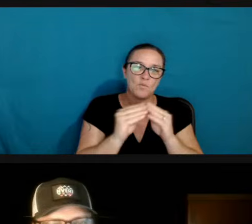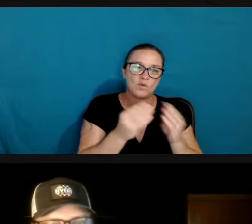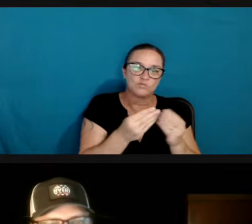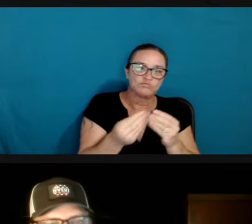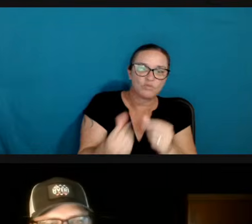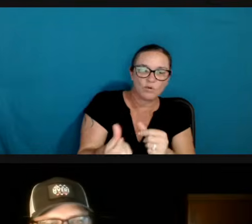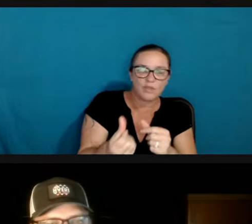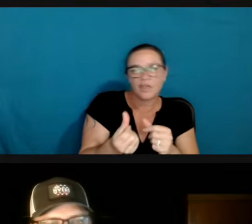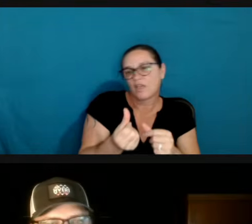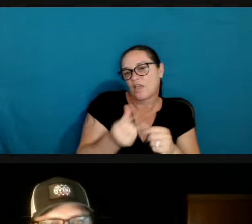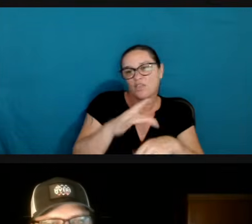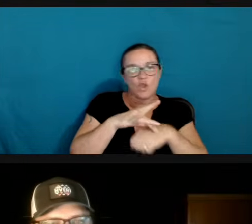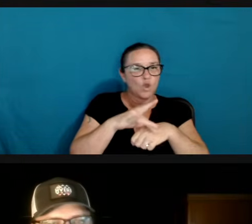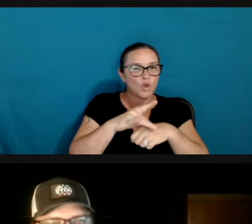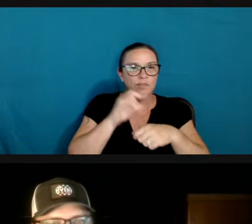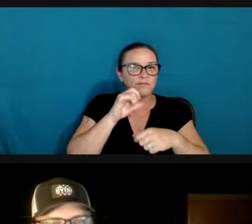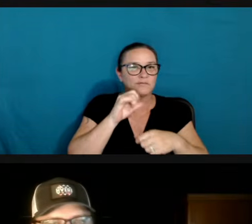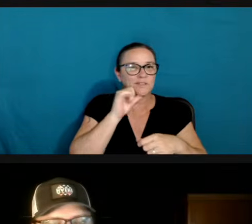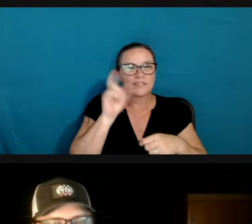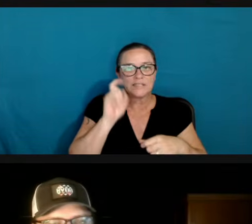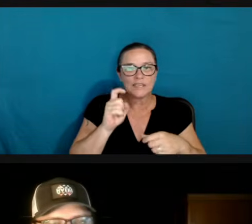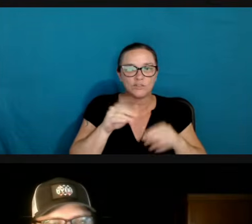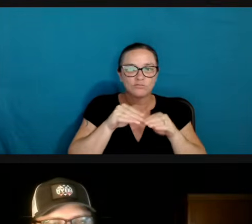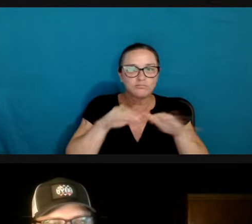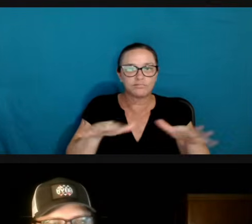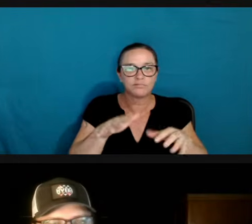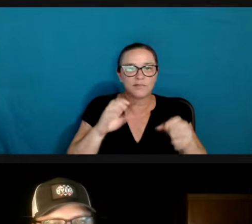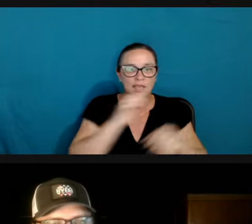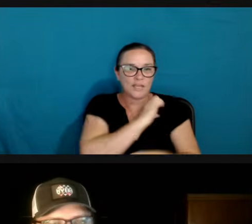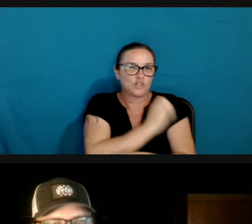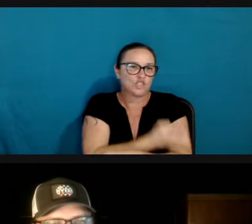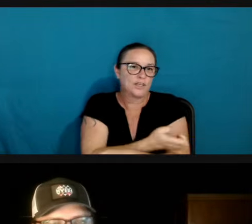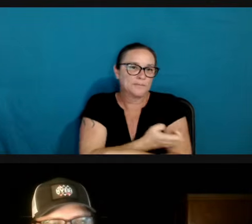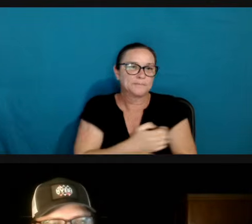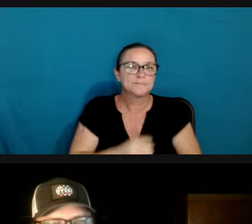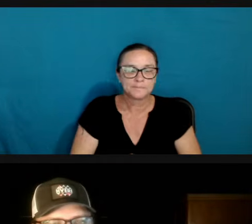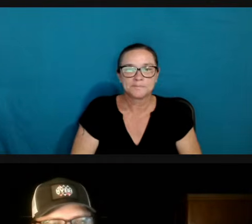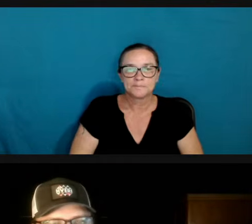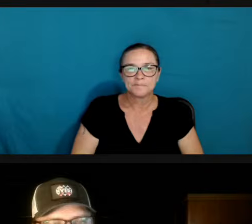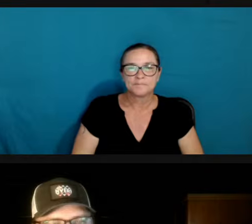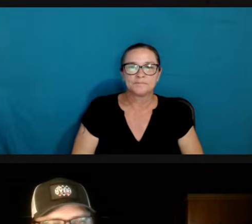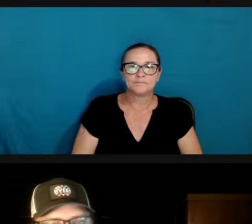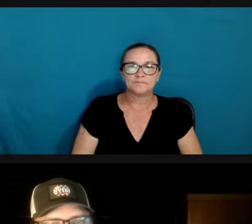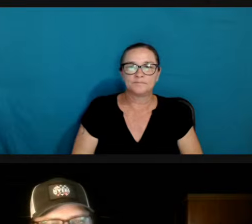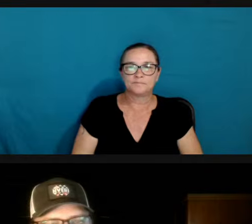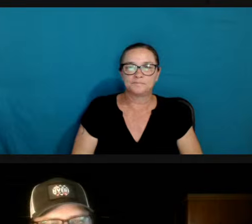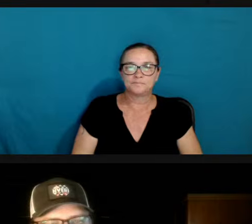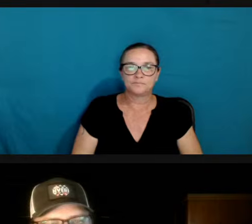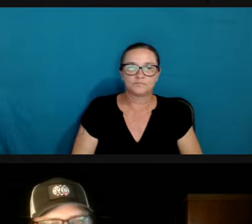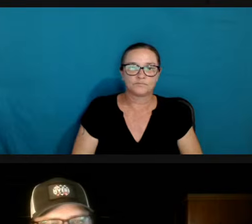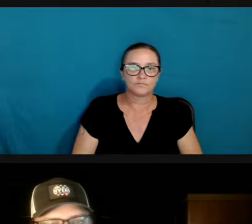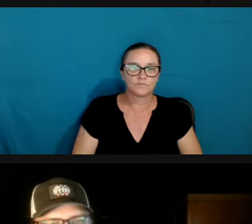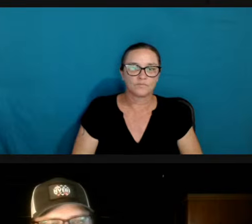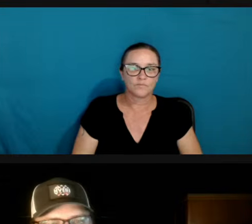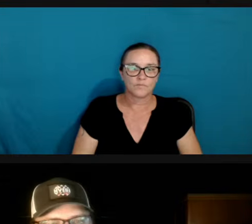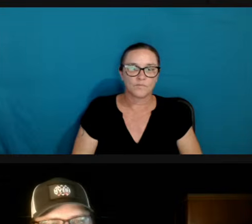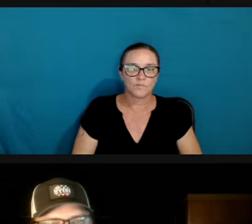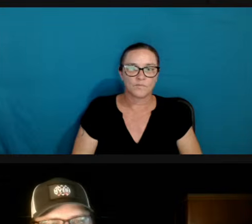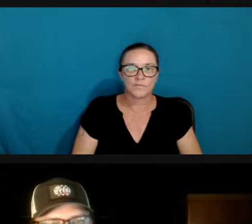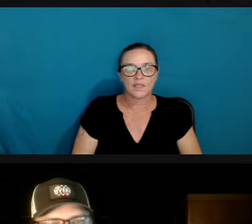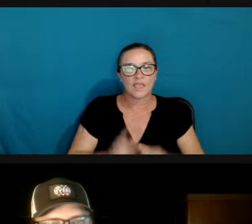energy in earthquake form, but it can just slide along. Sometimes that's something that can happen when everything is under